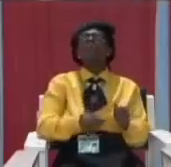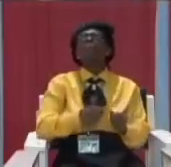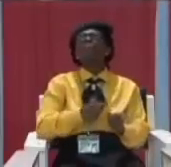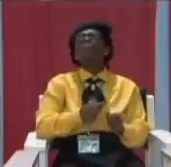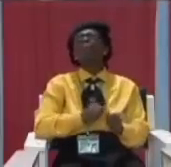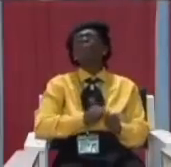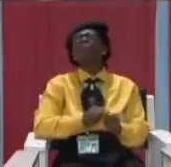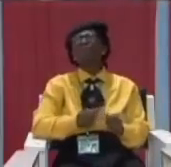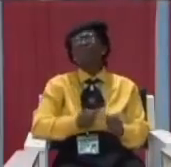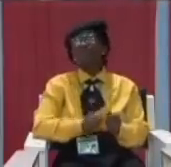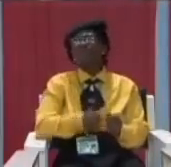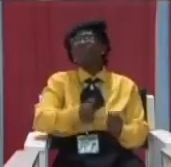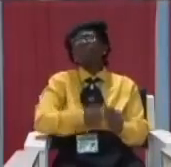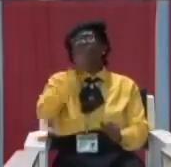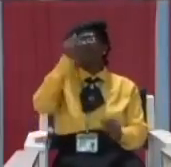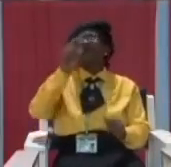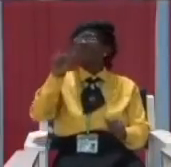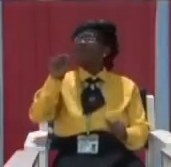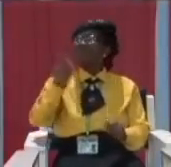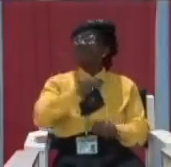But that's not the miracle now.